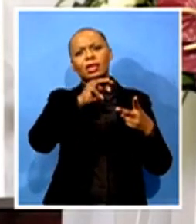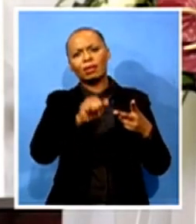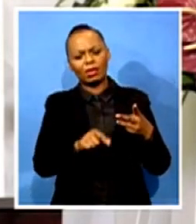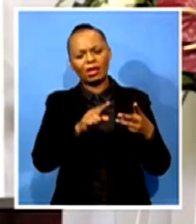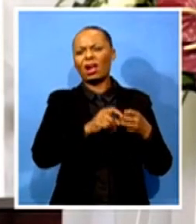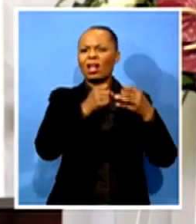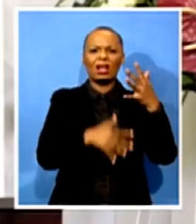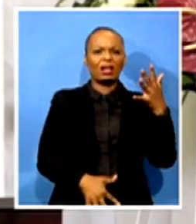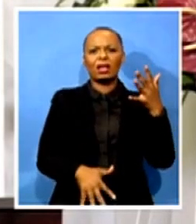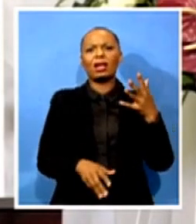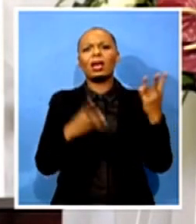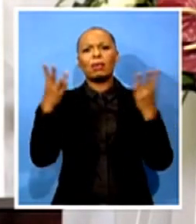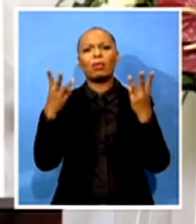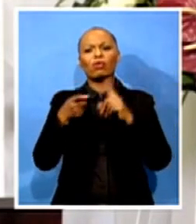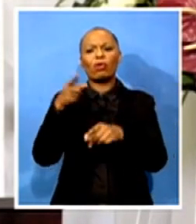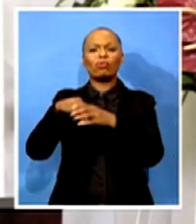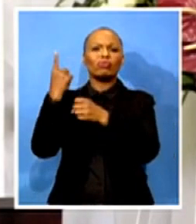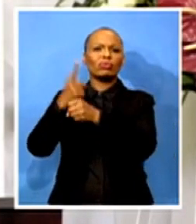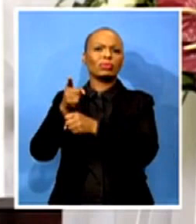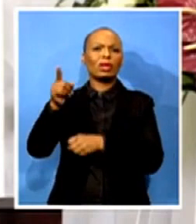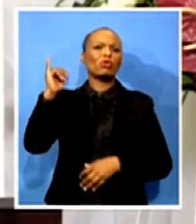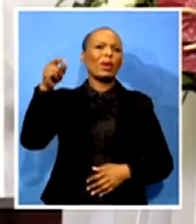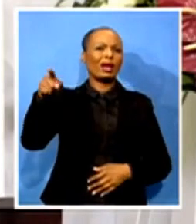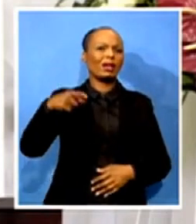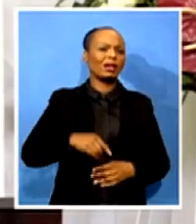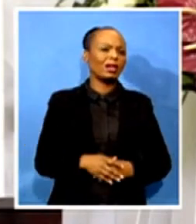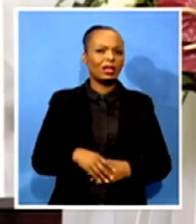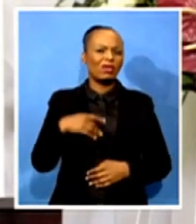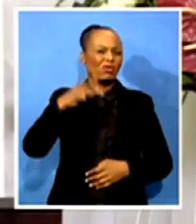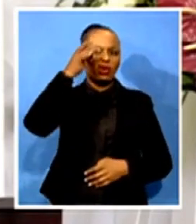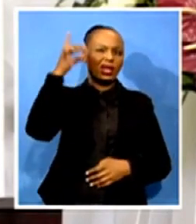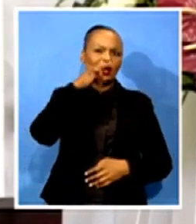amagama abo, oh Mamu Kabinde,